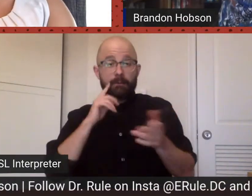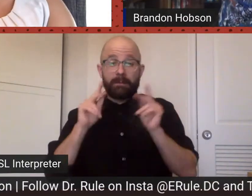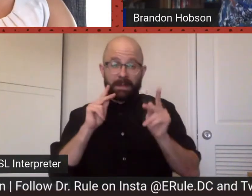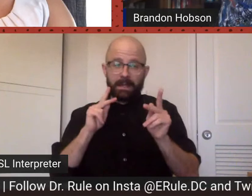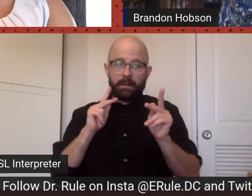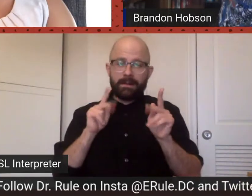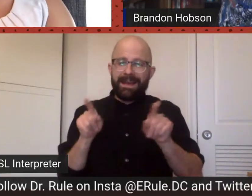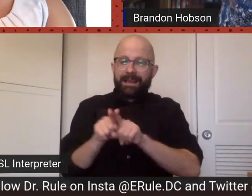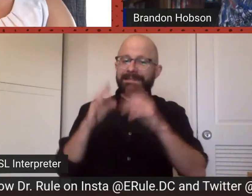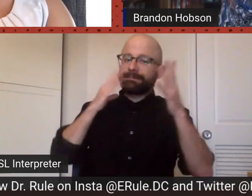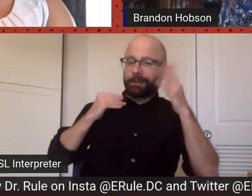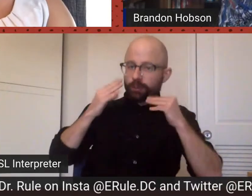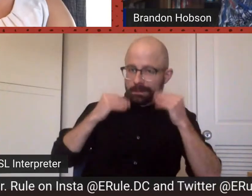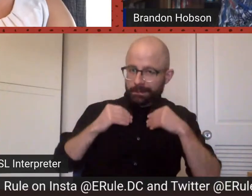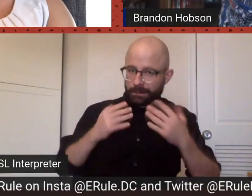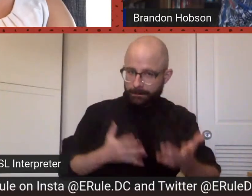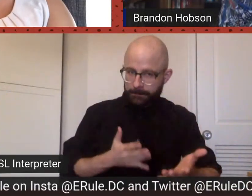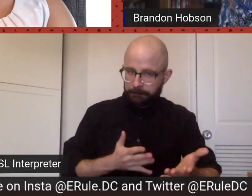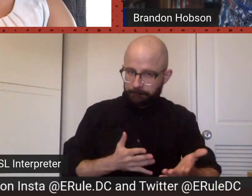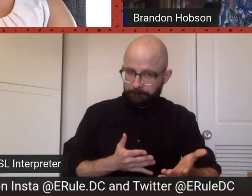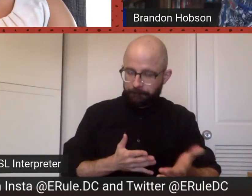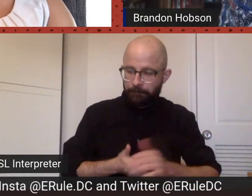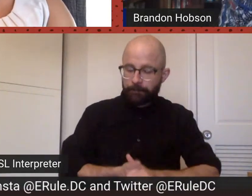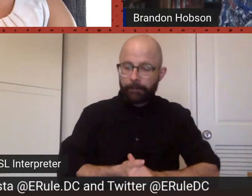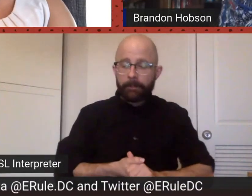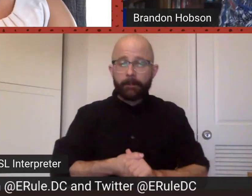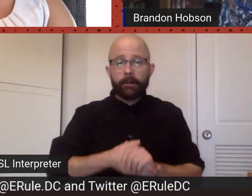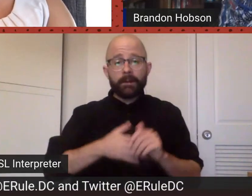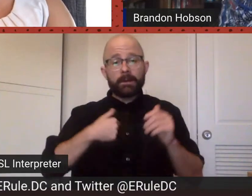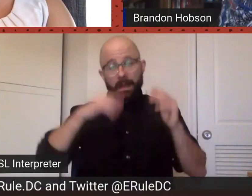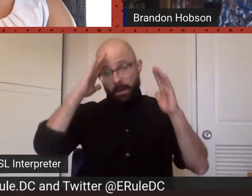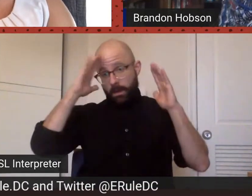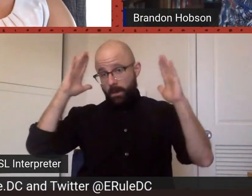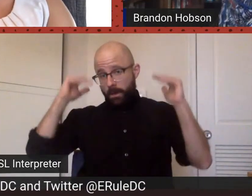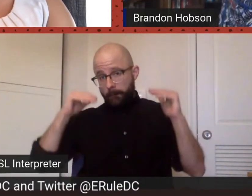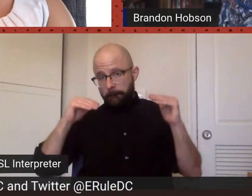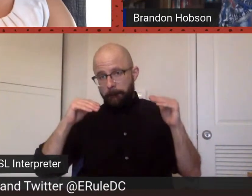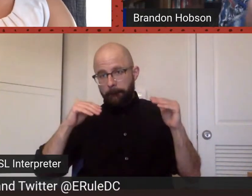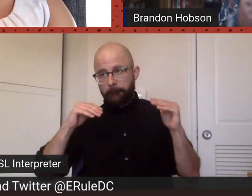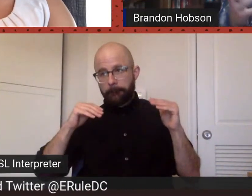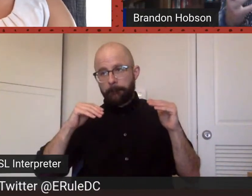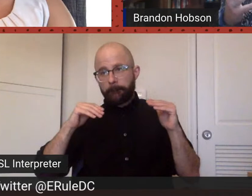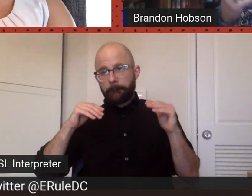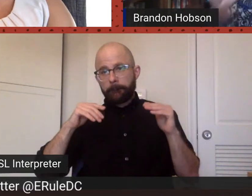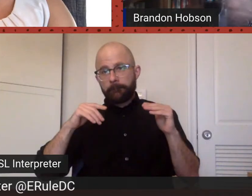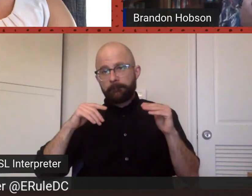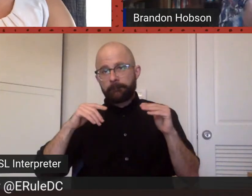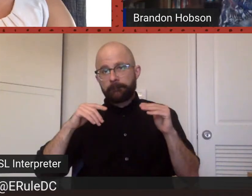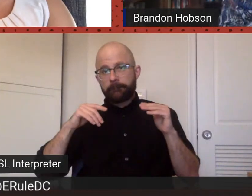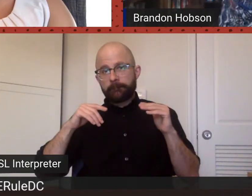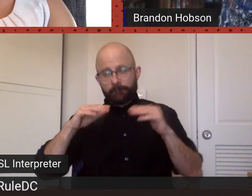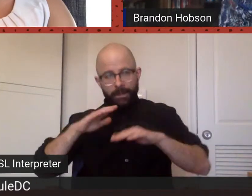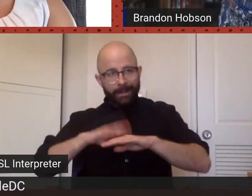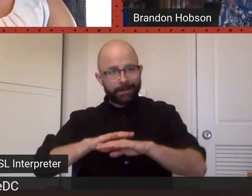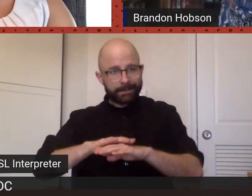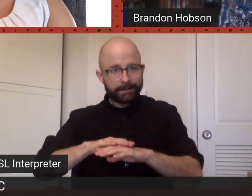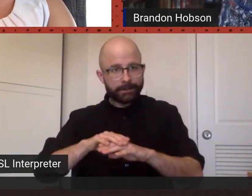And so I hope that they're at least